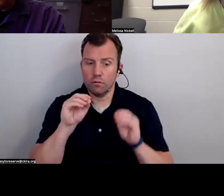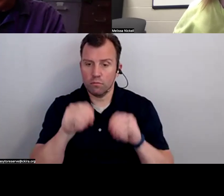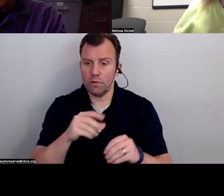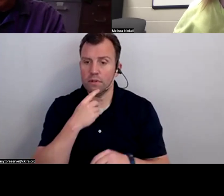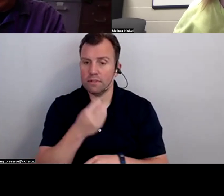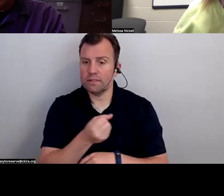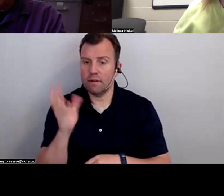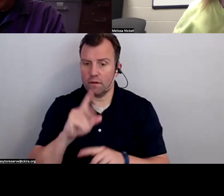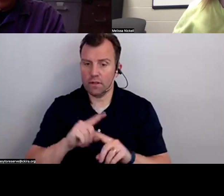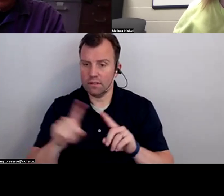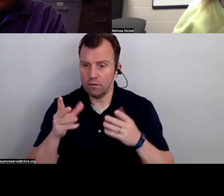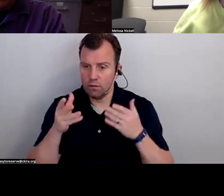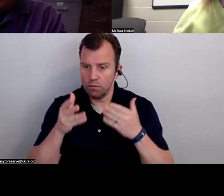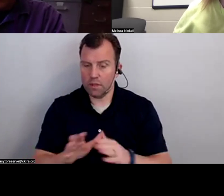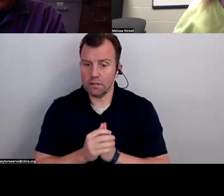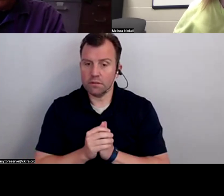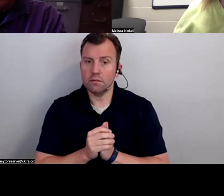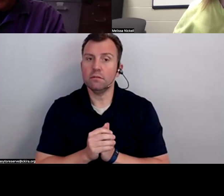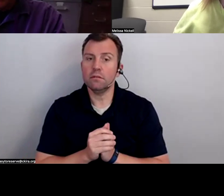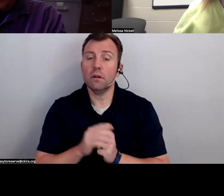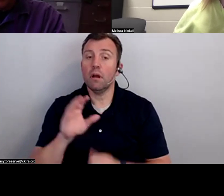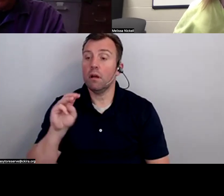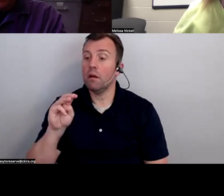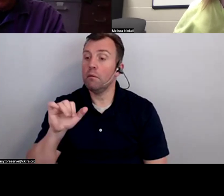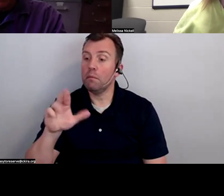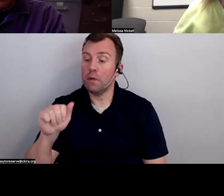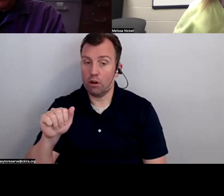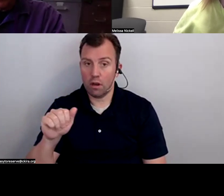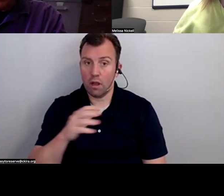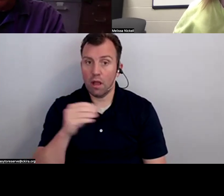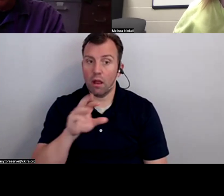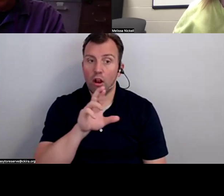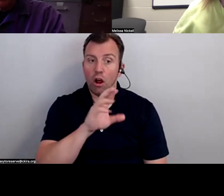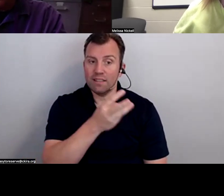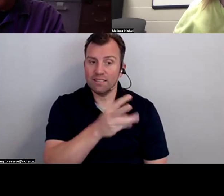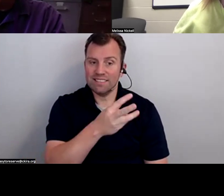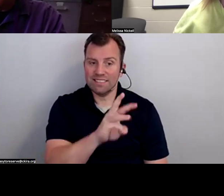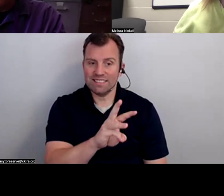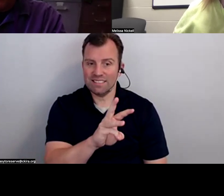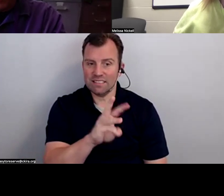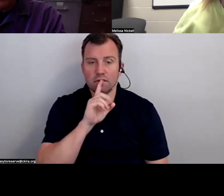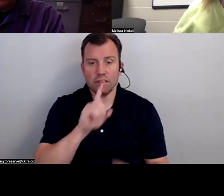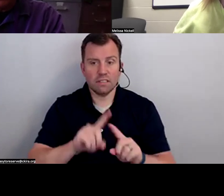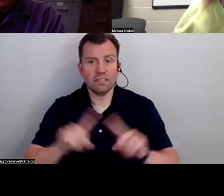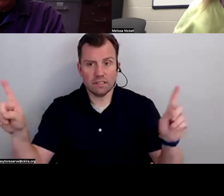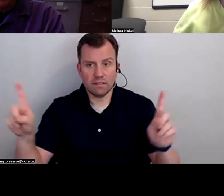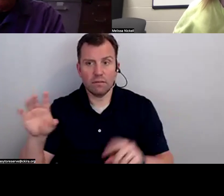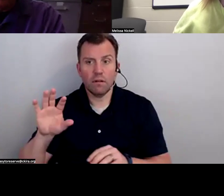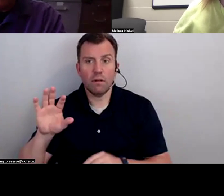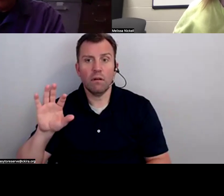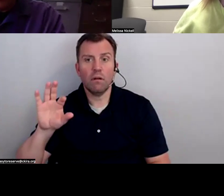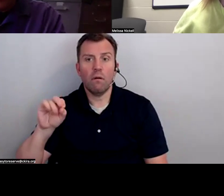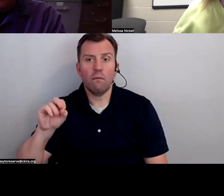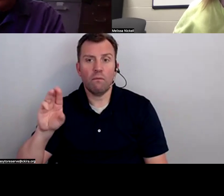different ways. Keep in mind that the format of a MIRA and a R16 are very different formats, so they'd have to